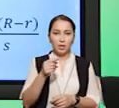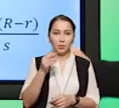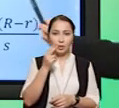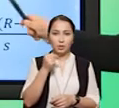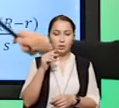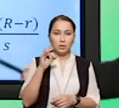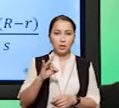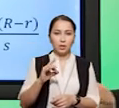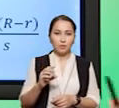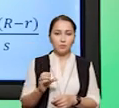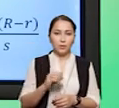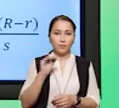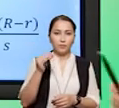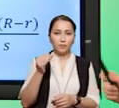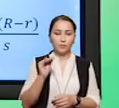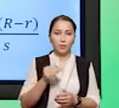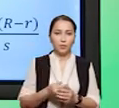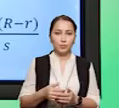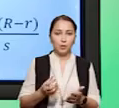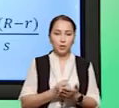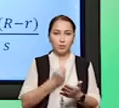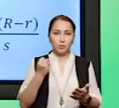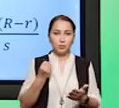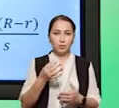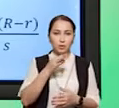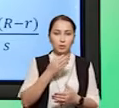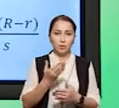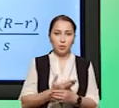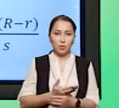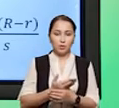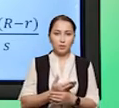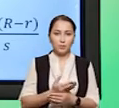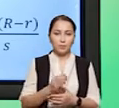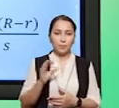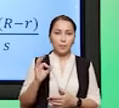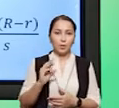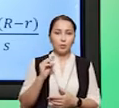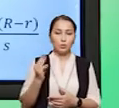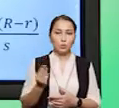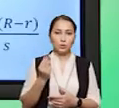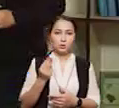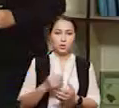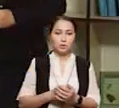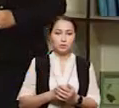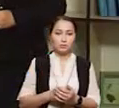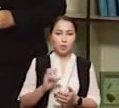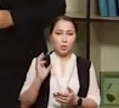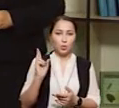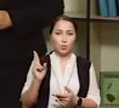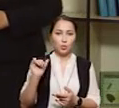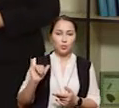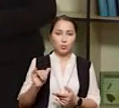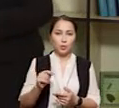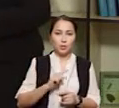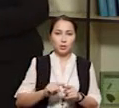taqsim S formula hosil bo'ladi. Mana shu formula yordamida Otto Stern kumush atomlarini